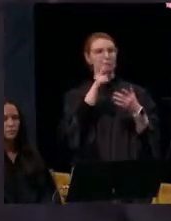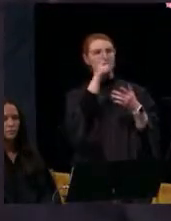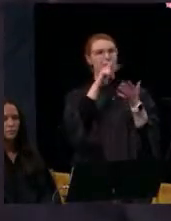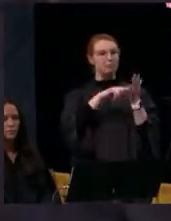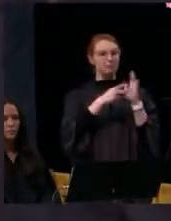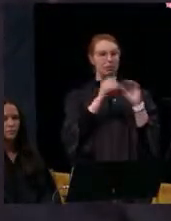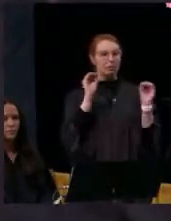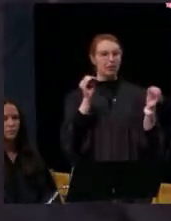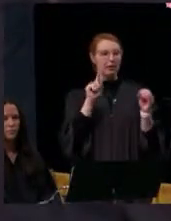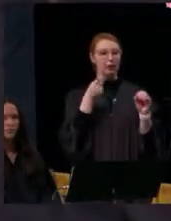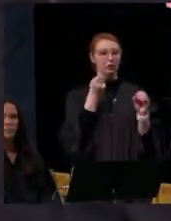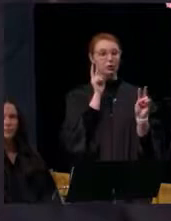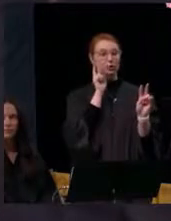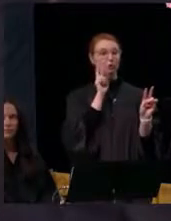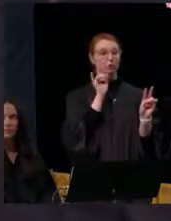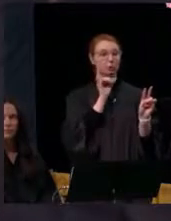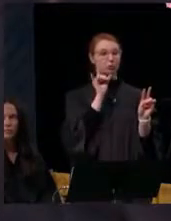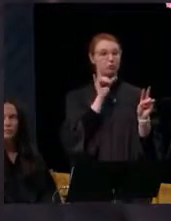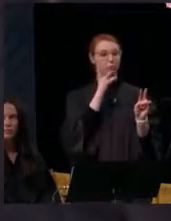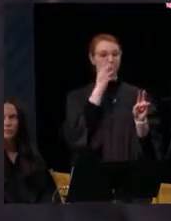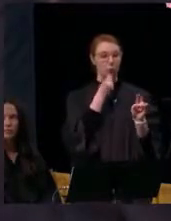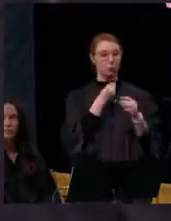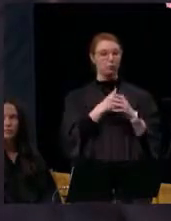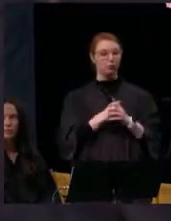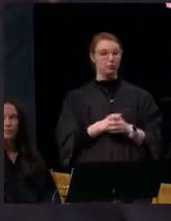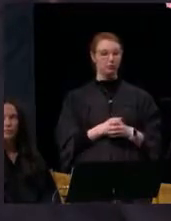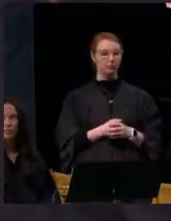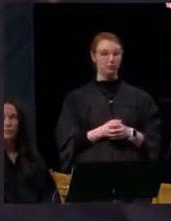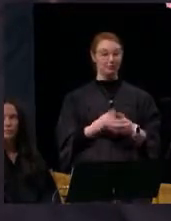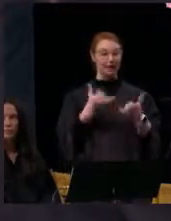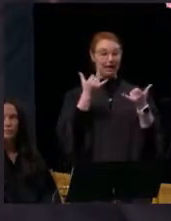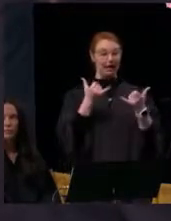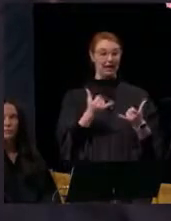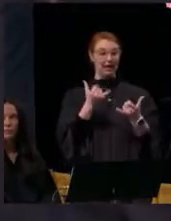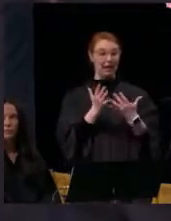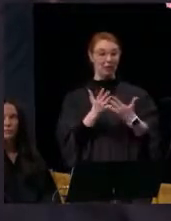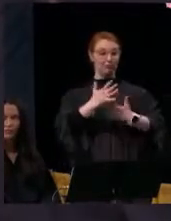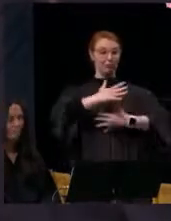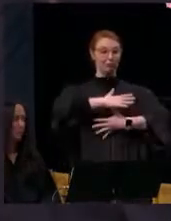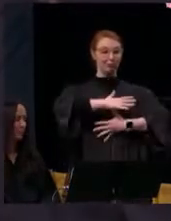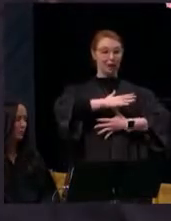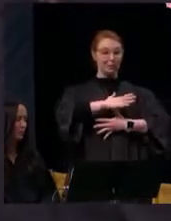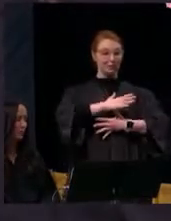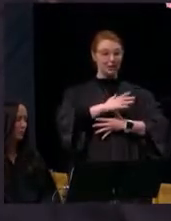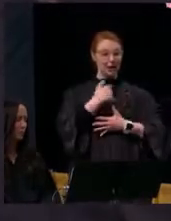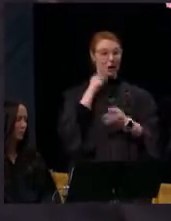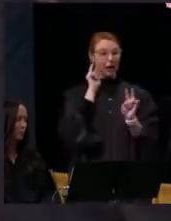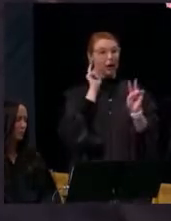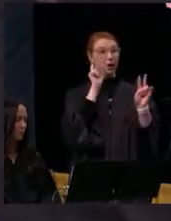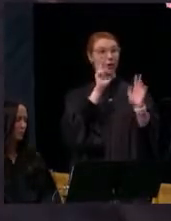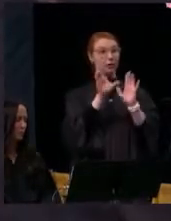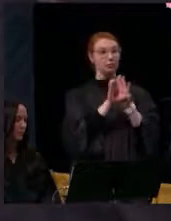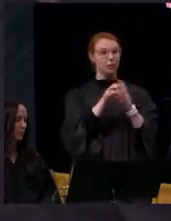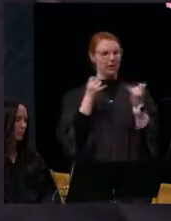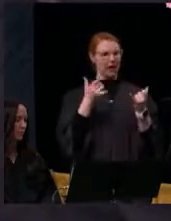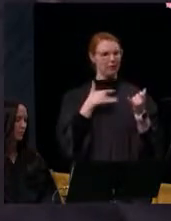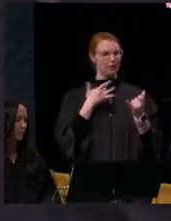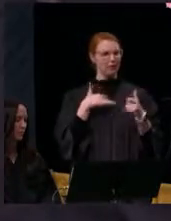simple appreciation. Looking at the mural as a senior, there is certainly a deeper meaning behind the